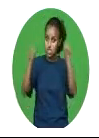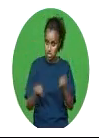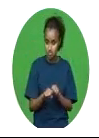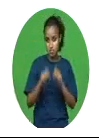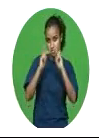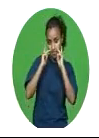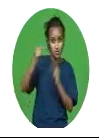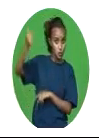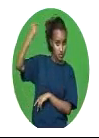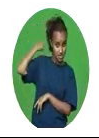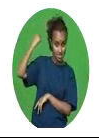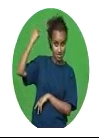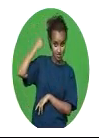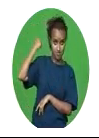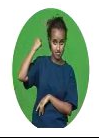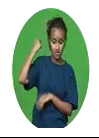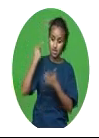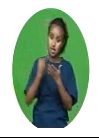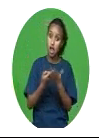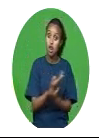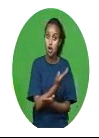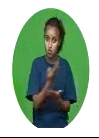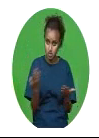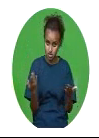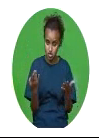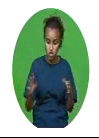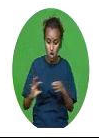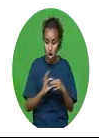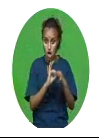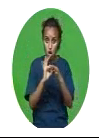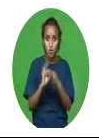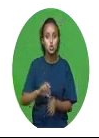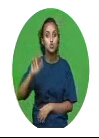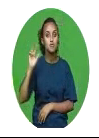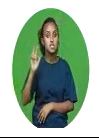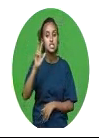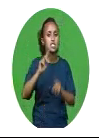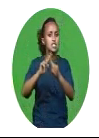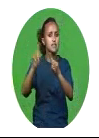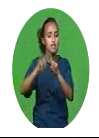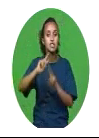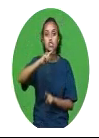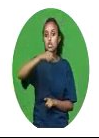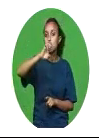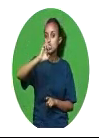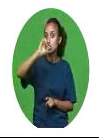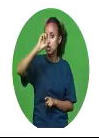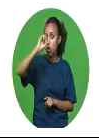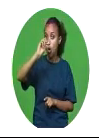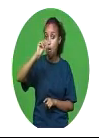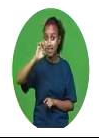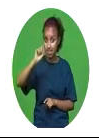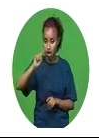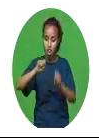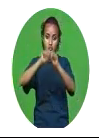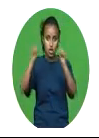you see on the screen, the object is composed of three different geometrical shapes.